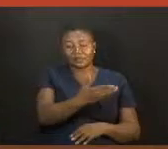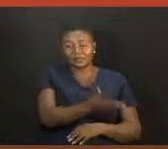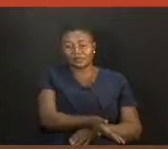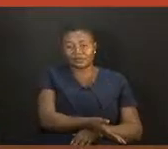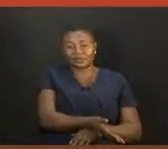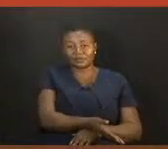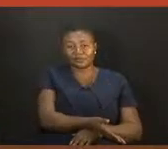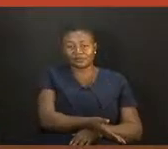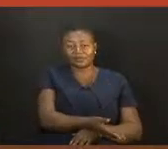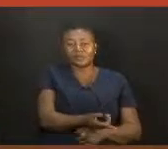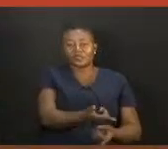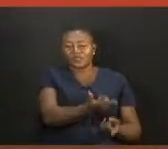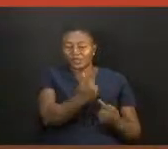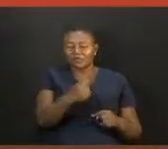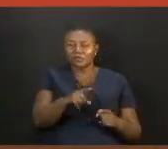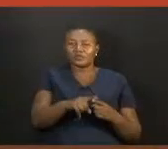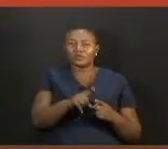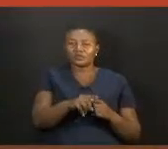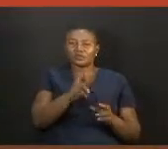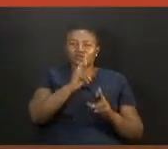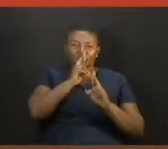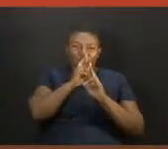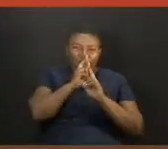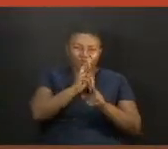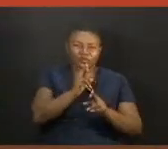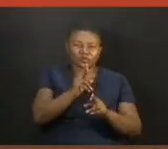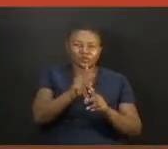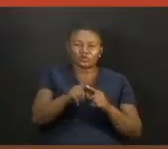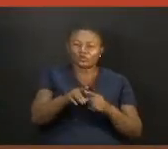coming to respond to his own colleagues.